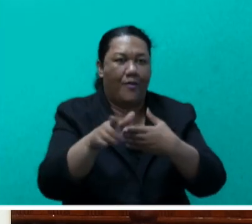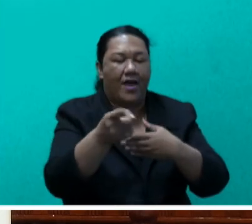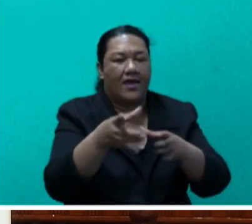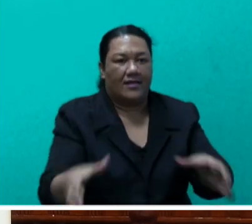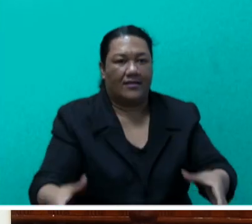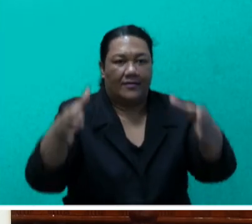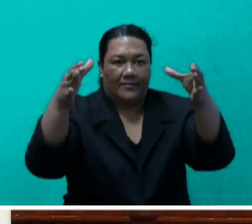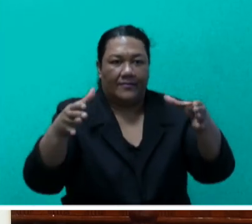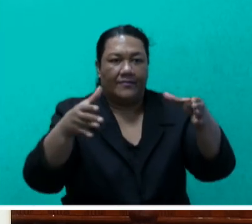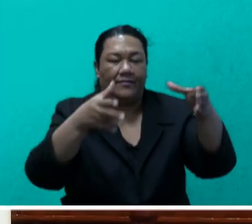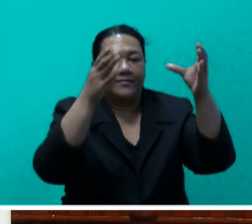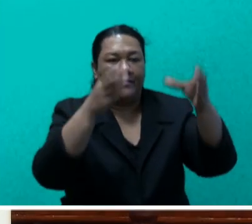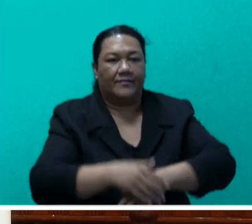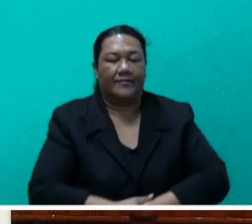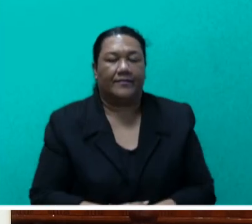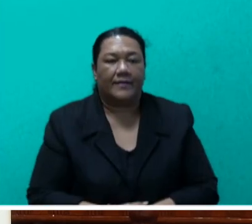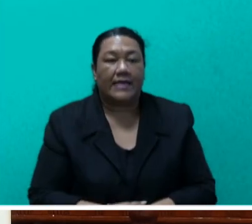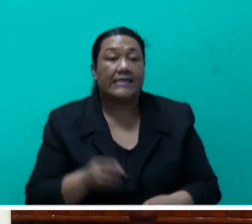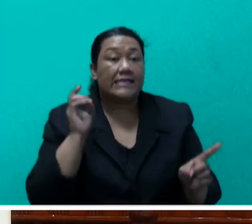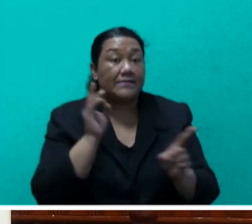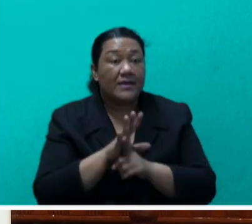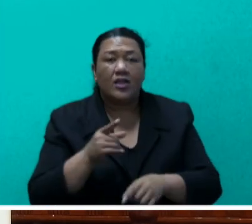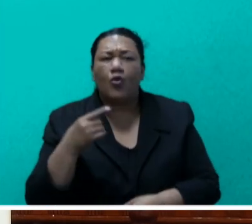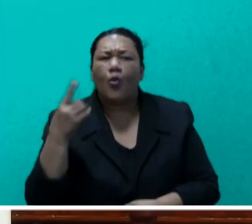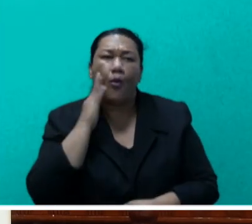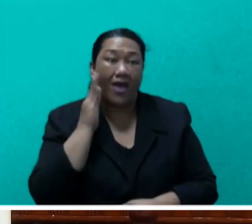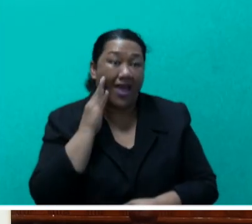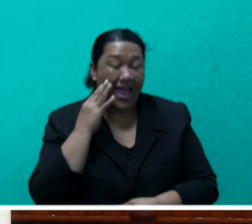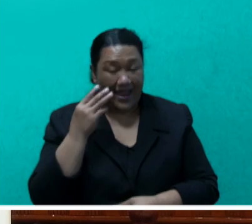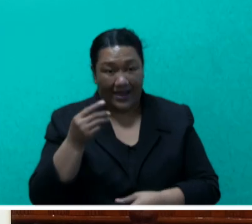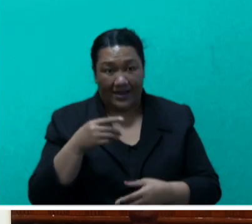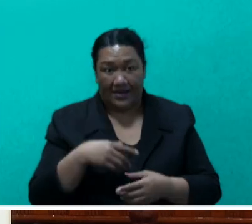especially when there are high visitors entry numbers.